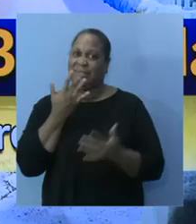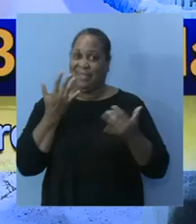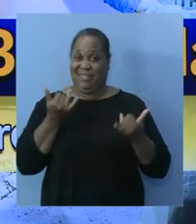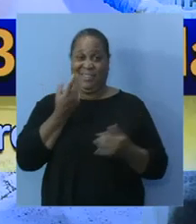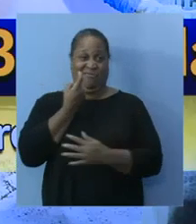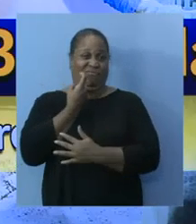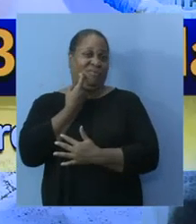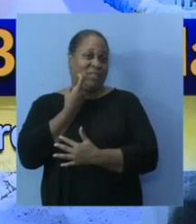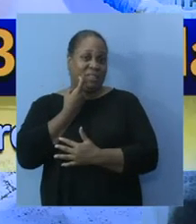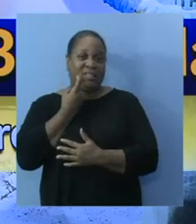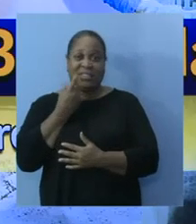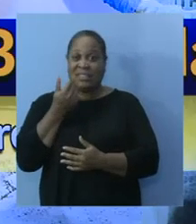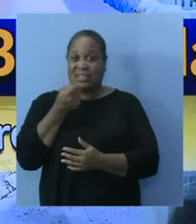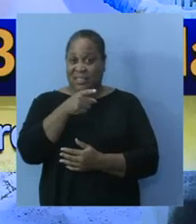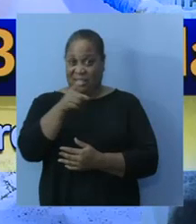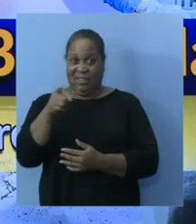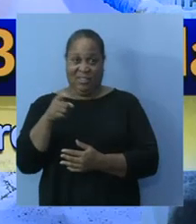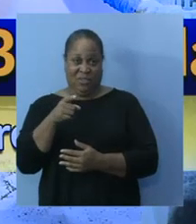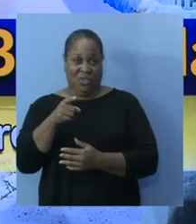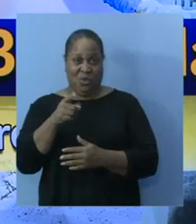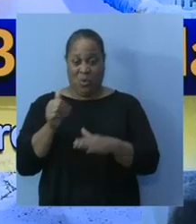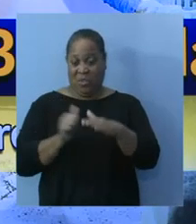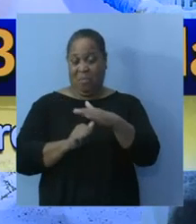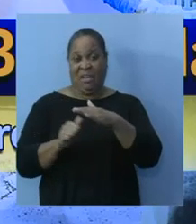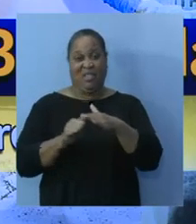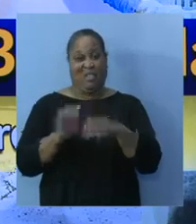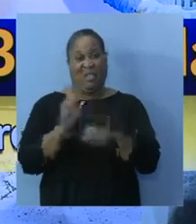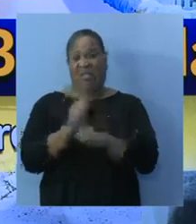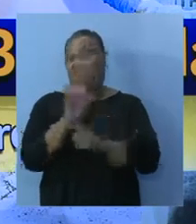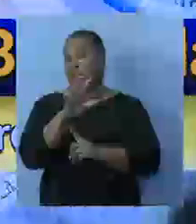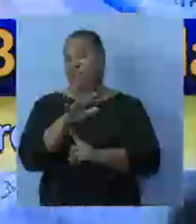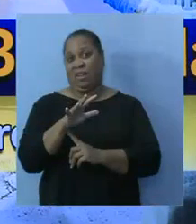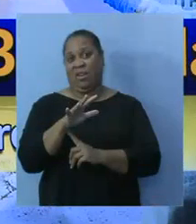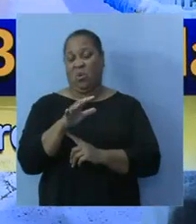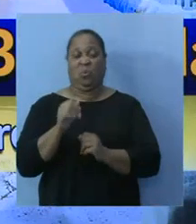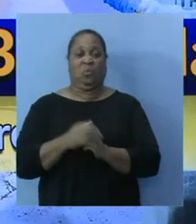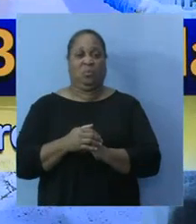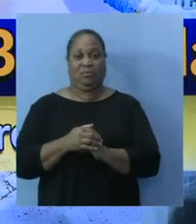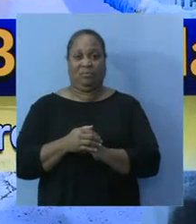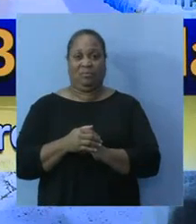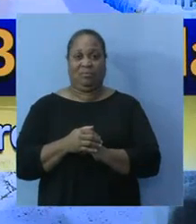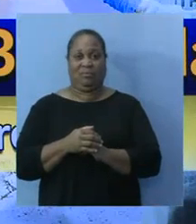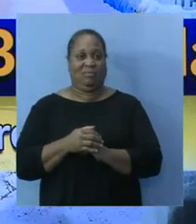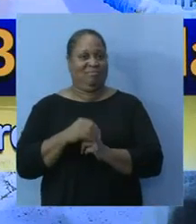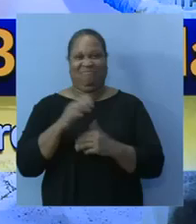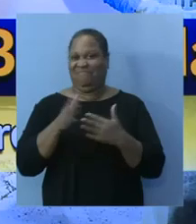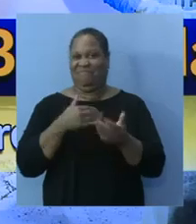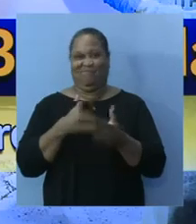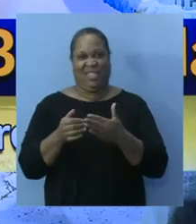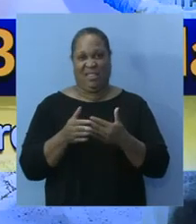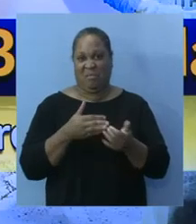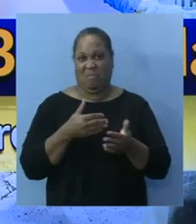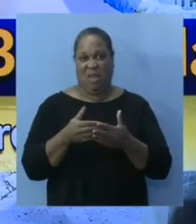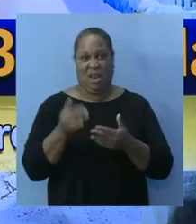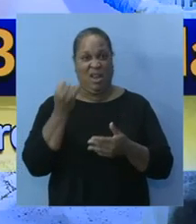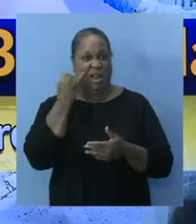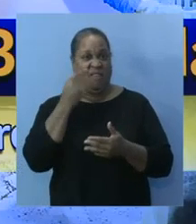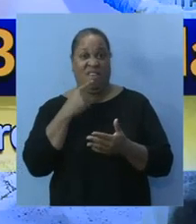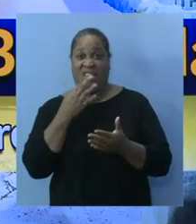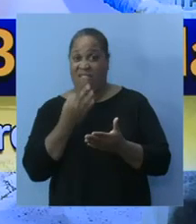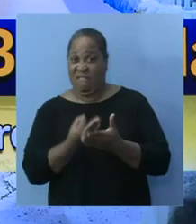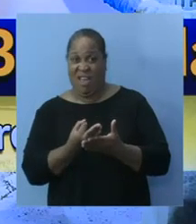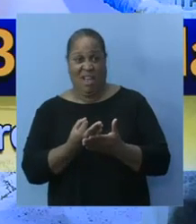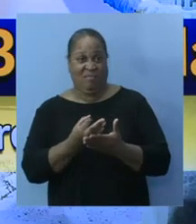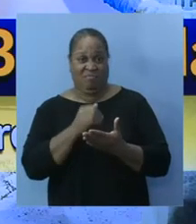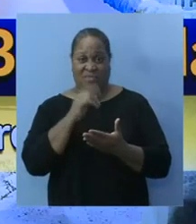nowadays, anyone in their basement can make a video. Anyone with a thing can make a video. And, it doesn't matter if it's factual or not. It